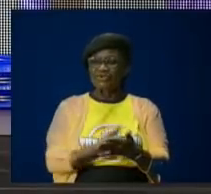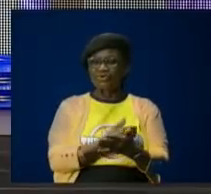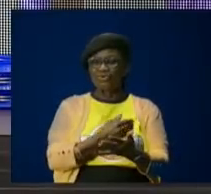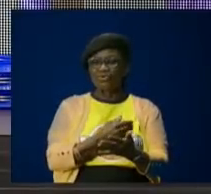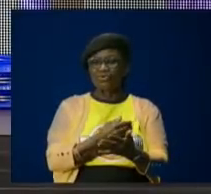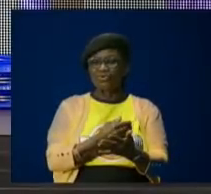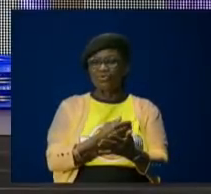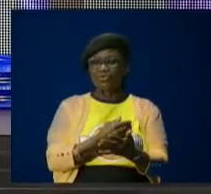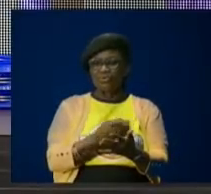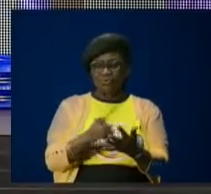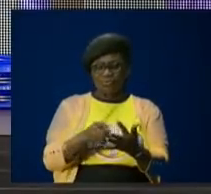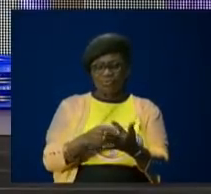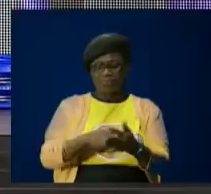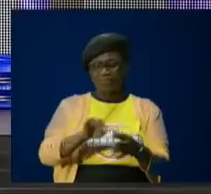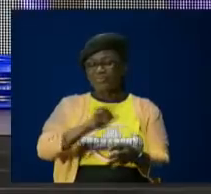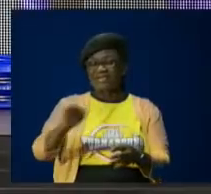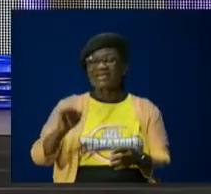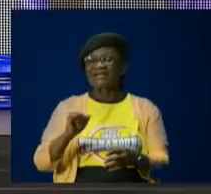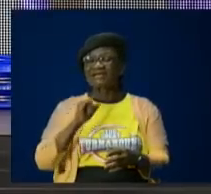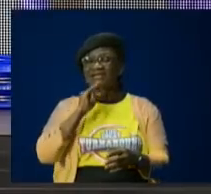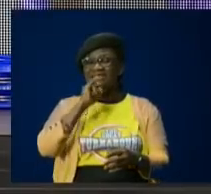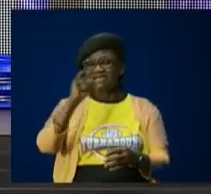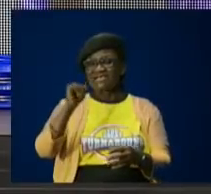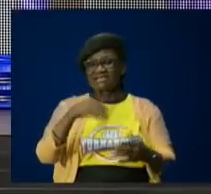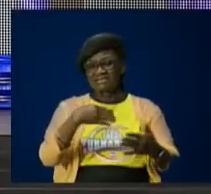is around the corner.